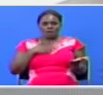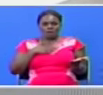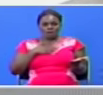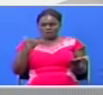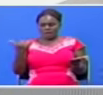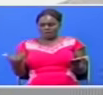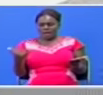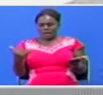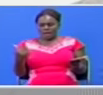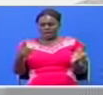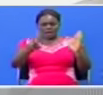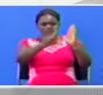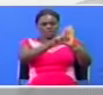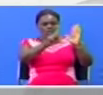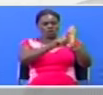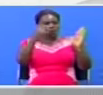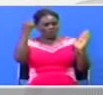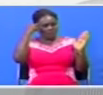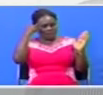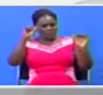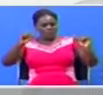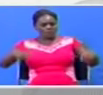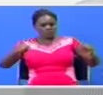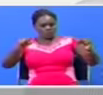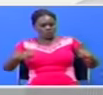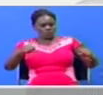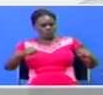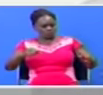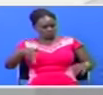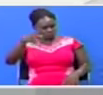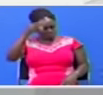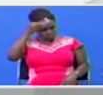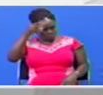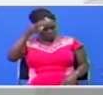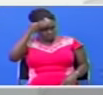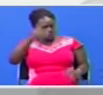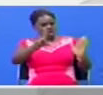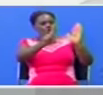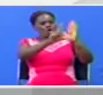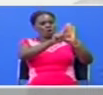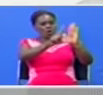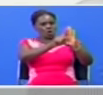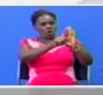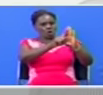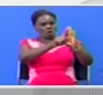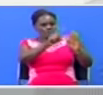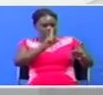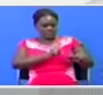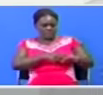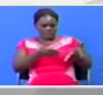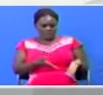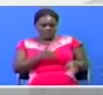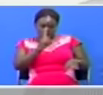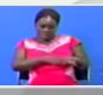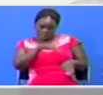our young legal minds to be able to converse issues of law at this particular stage, so